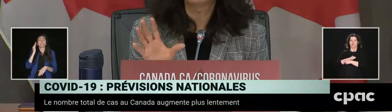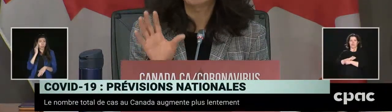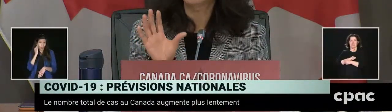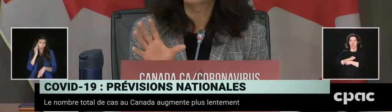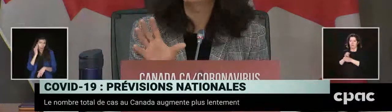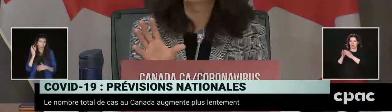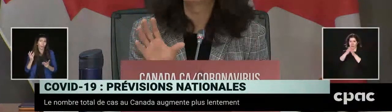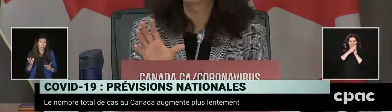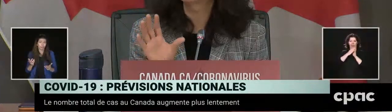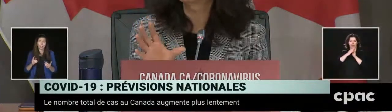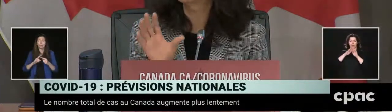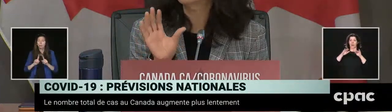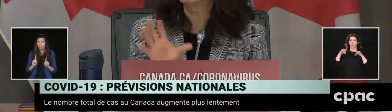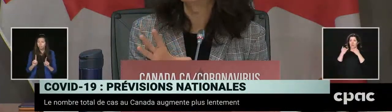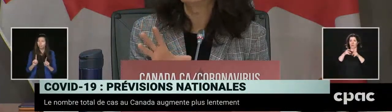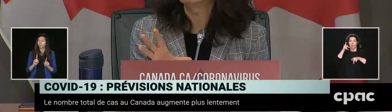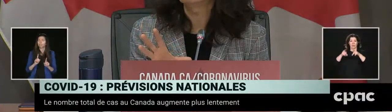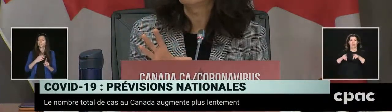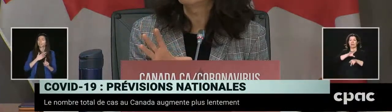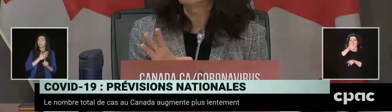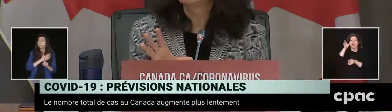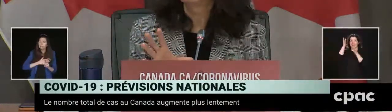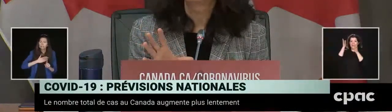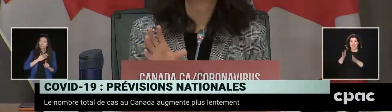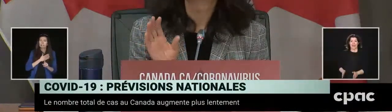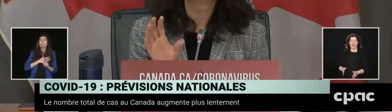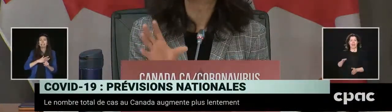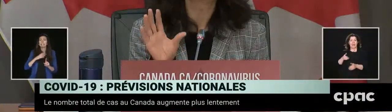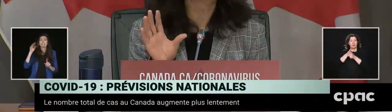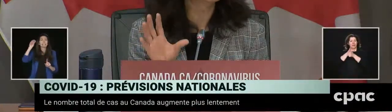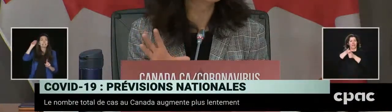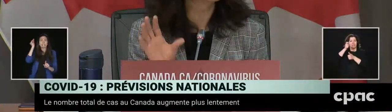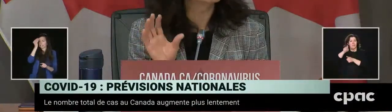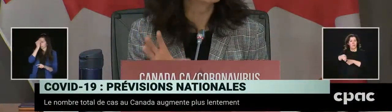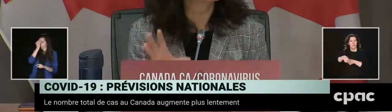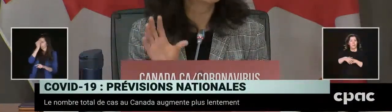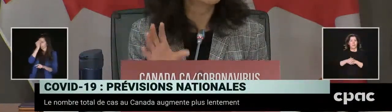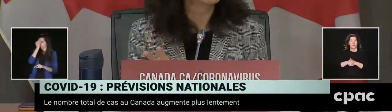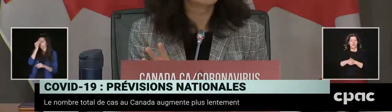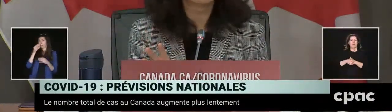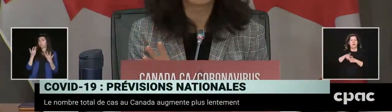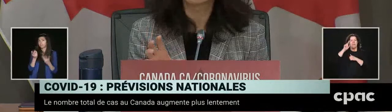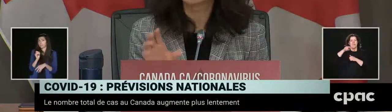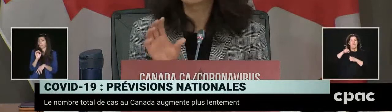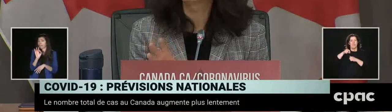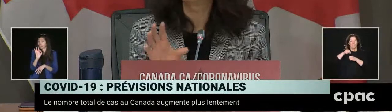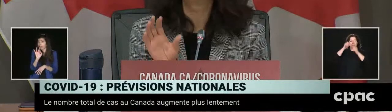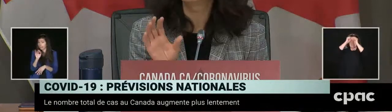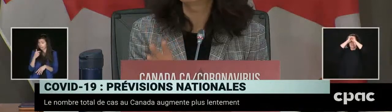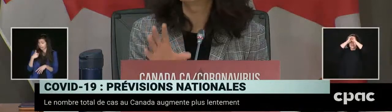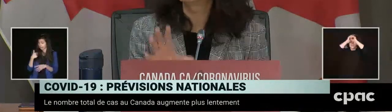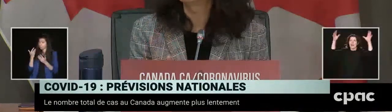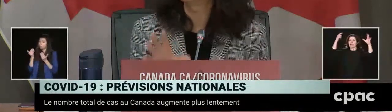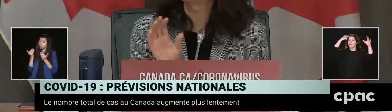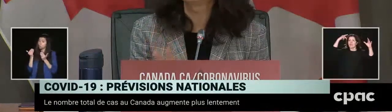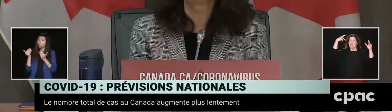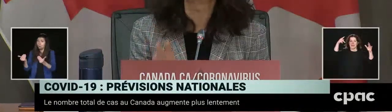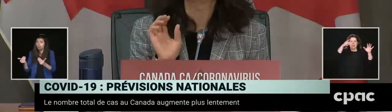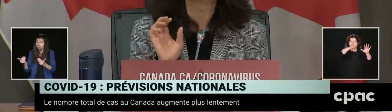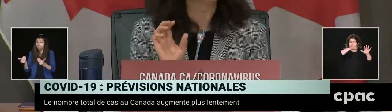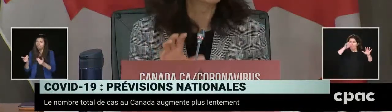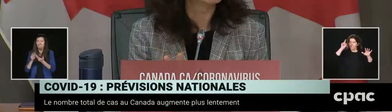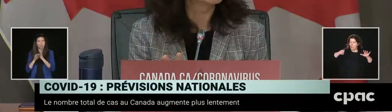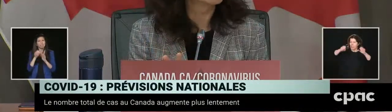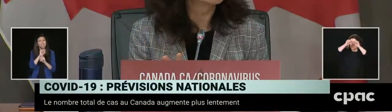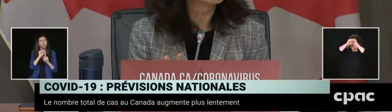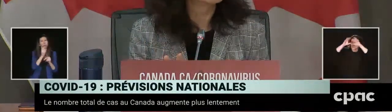image in your head of what could happen, the really severe consequences that can happen if we don't all